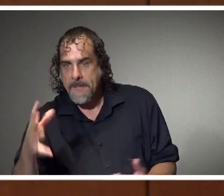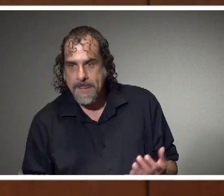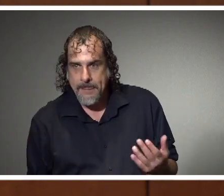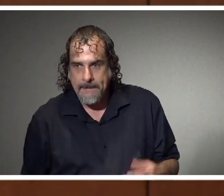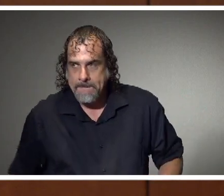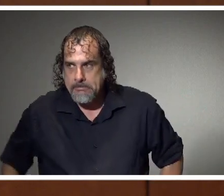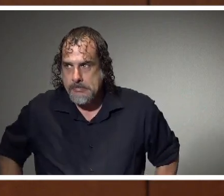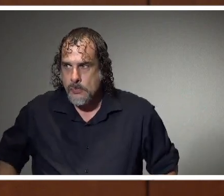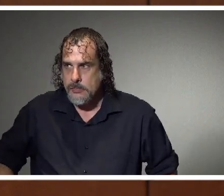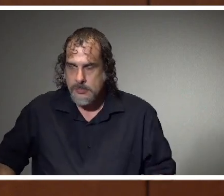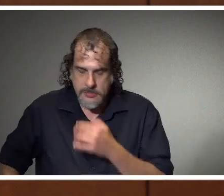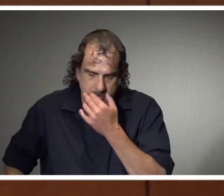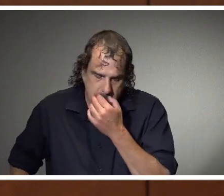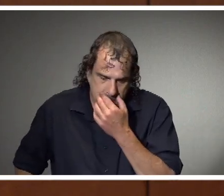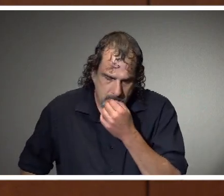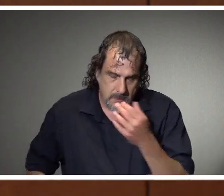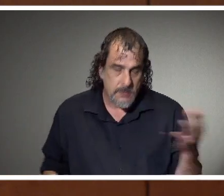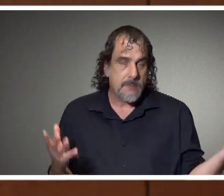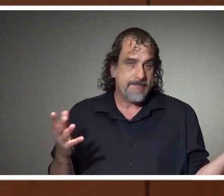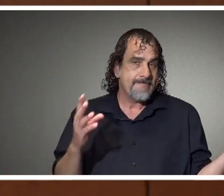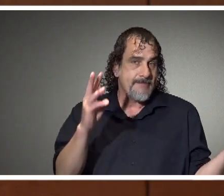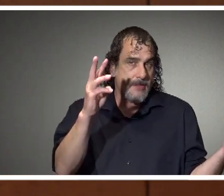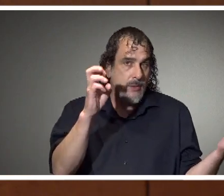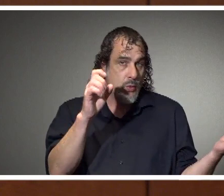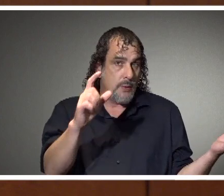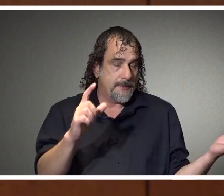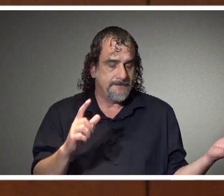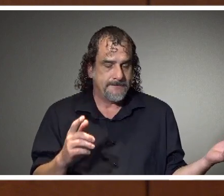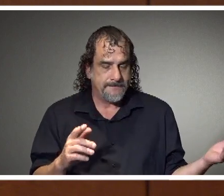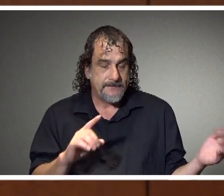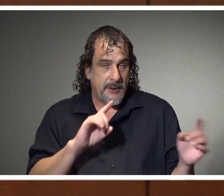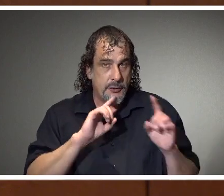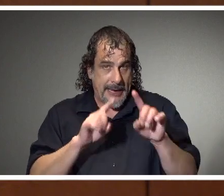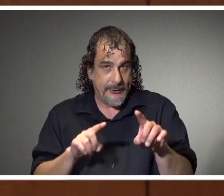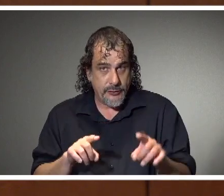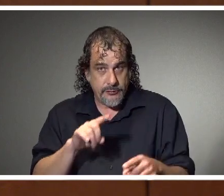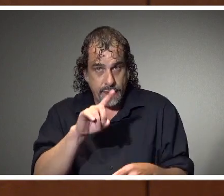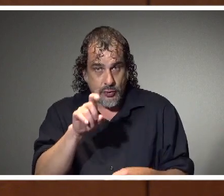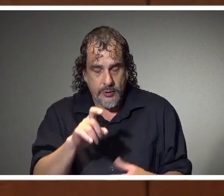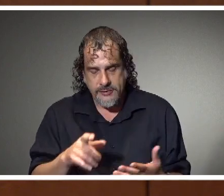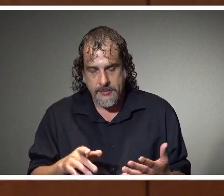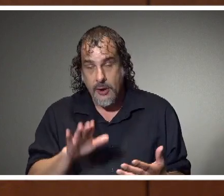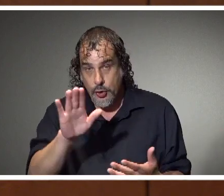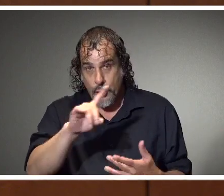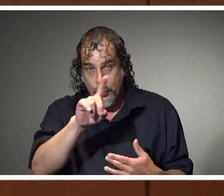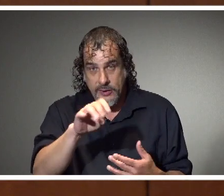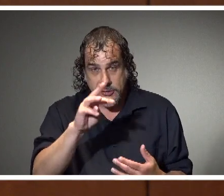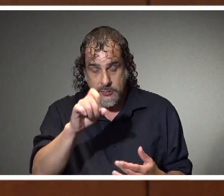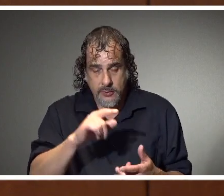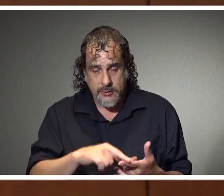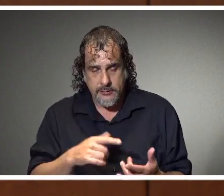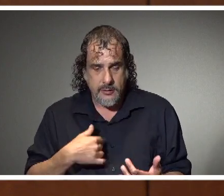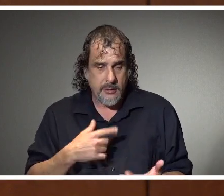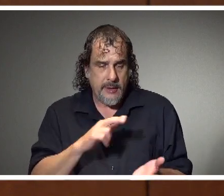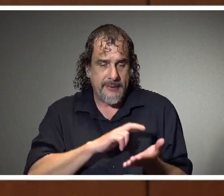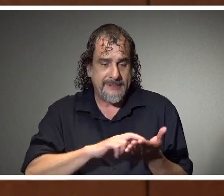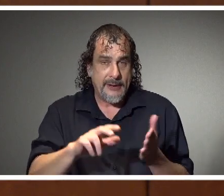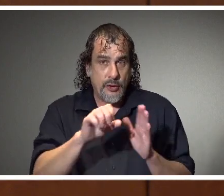Well, I think the answer to the question, and the question was regarding recently the Secretary of State laid